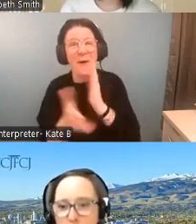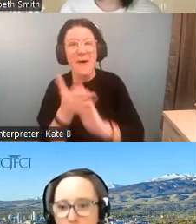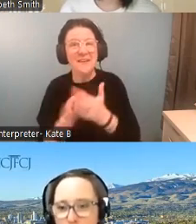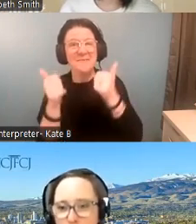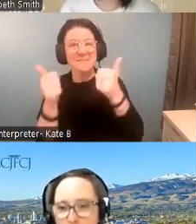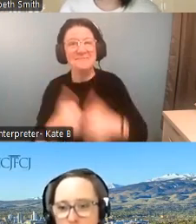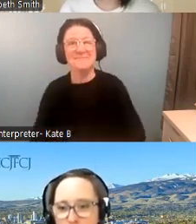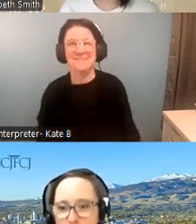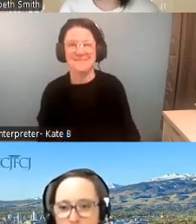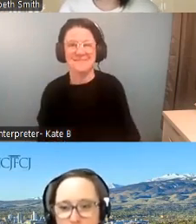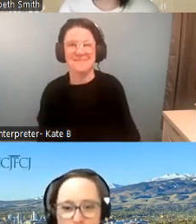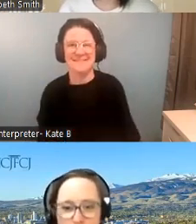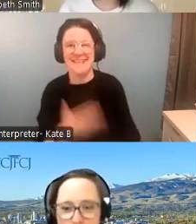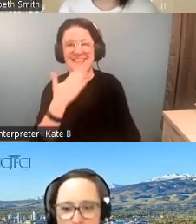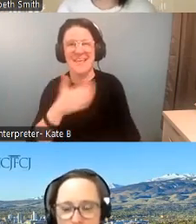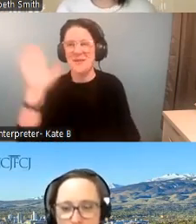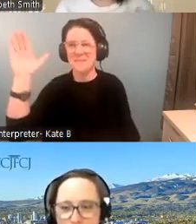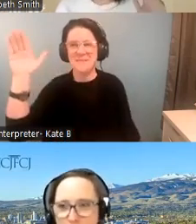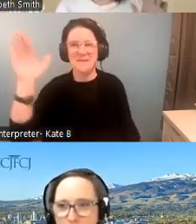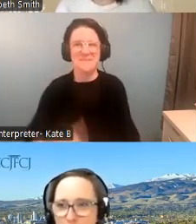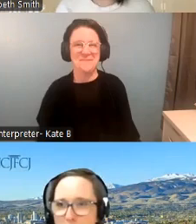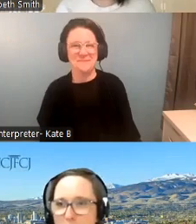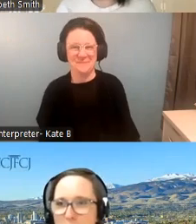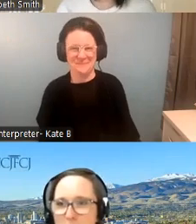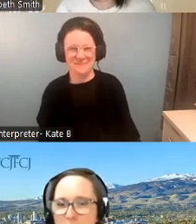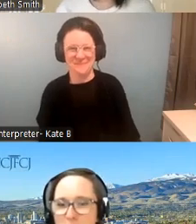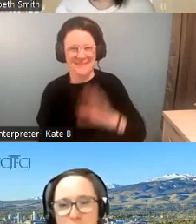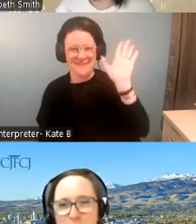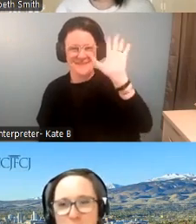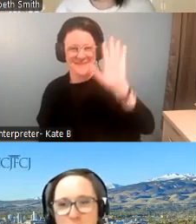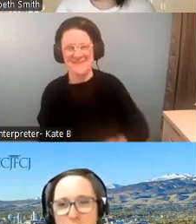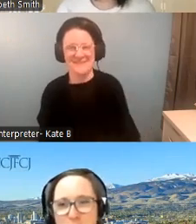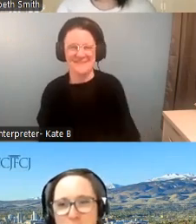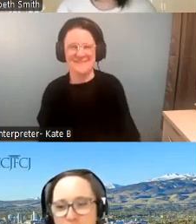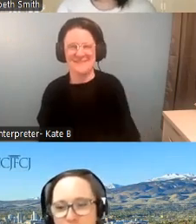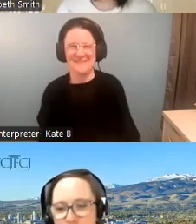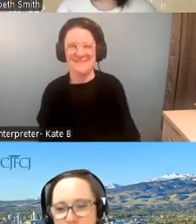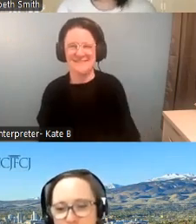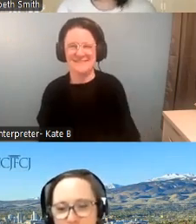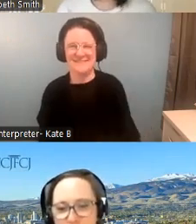wides. Thank you. Thank you all. Thank you, Bye. everyone. Have a great afternoon.